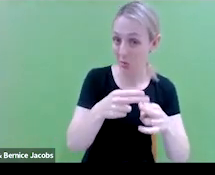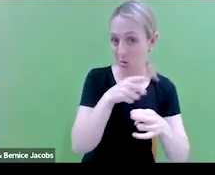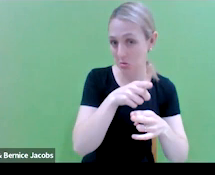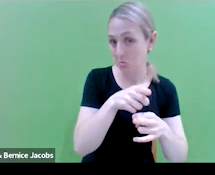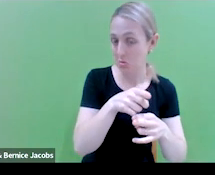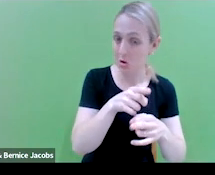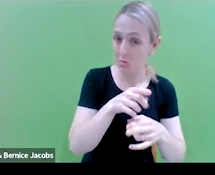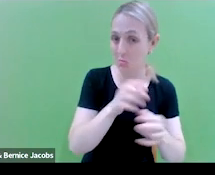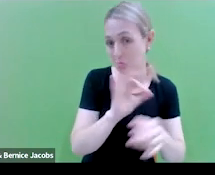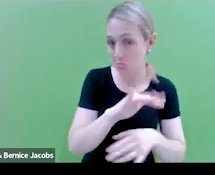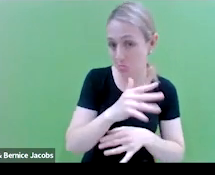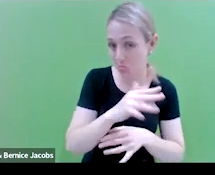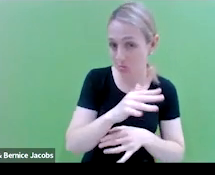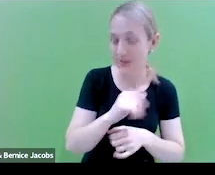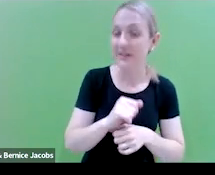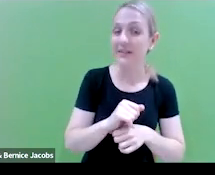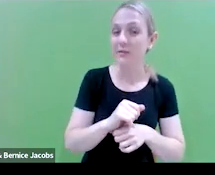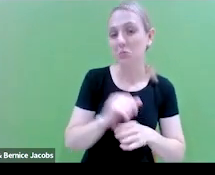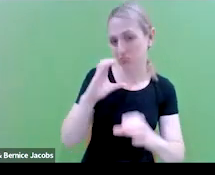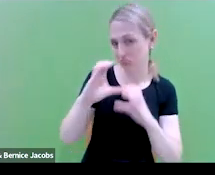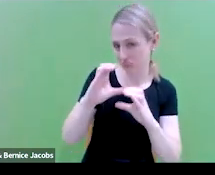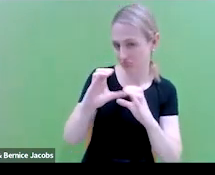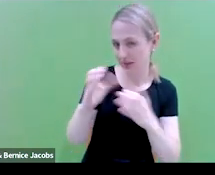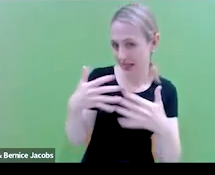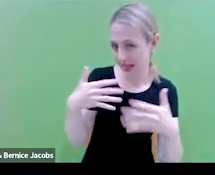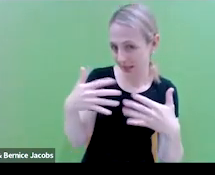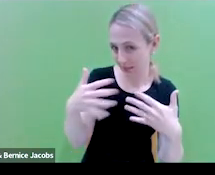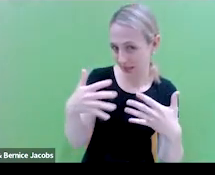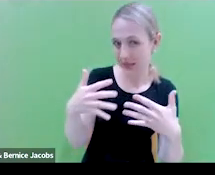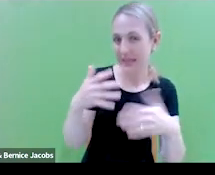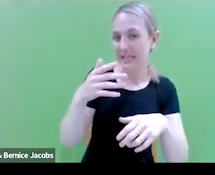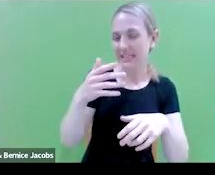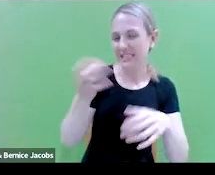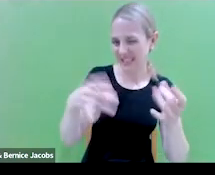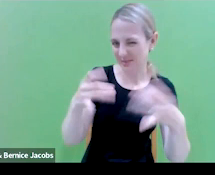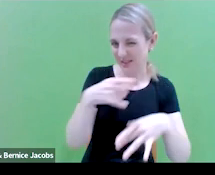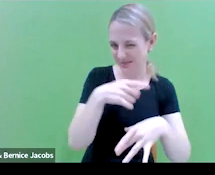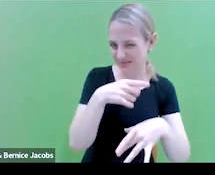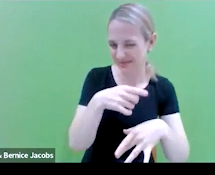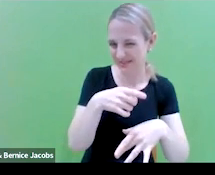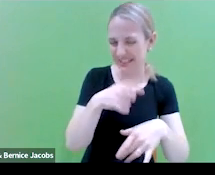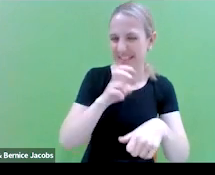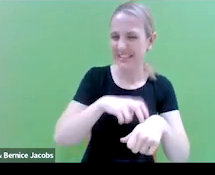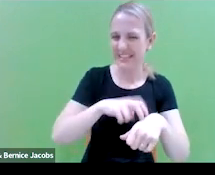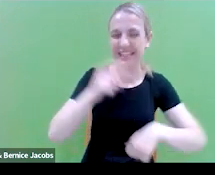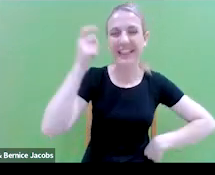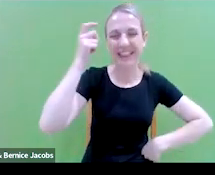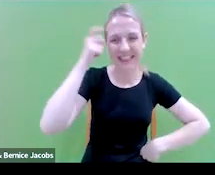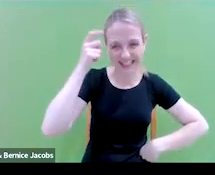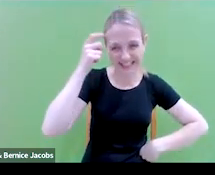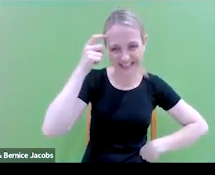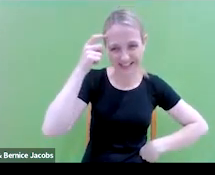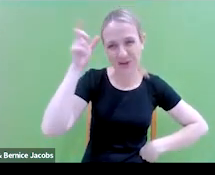So, conversation aside, I think in some cases like that, common sense is just